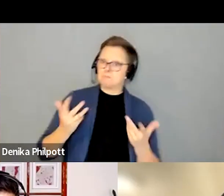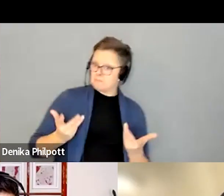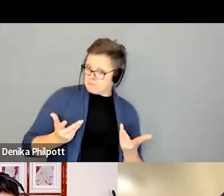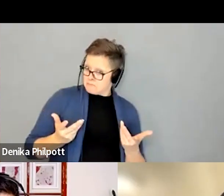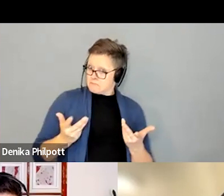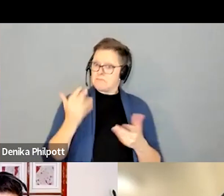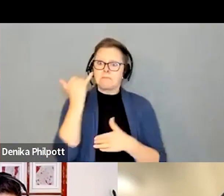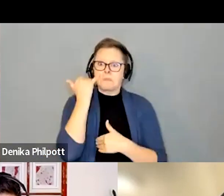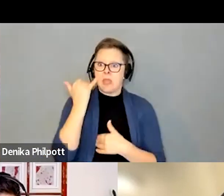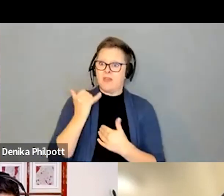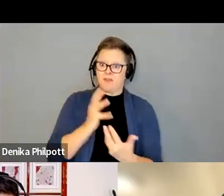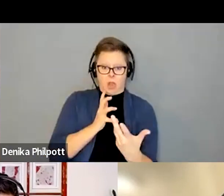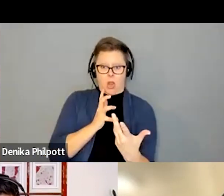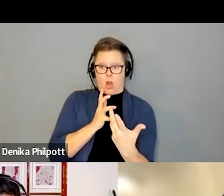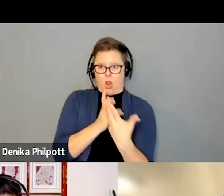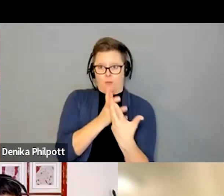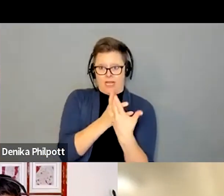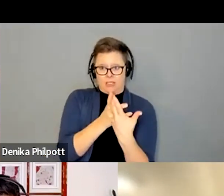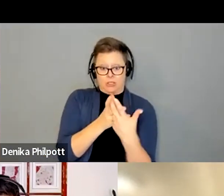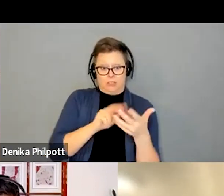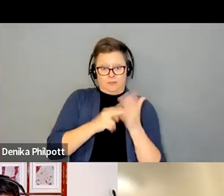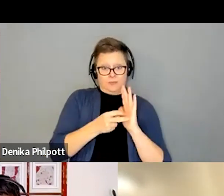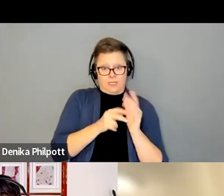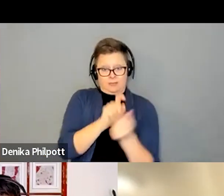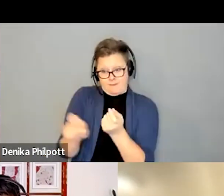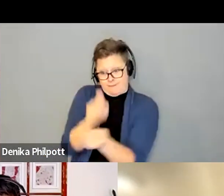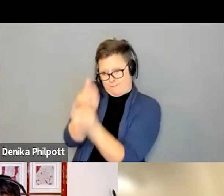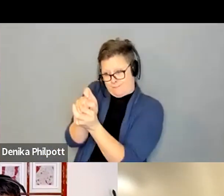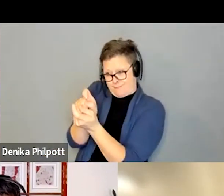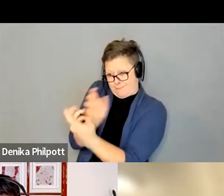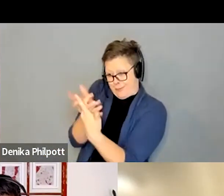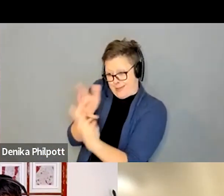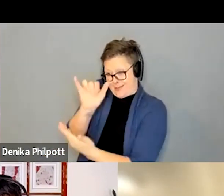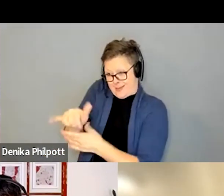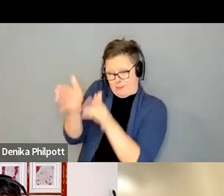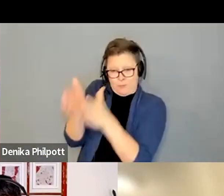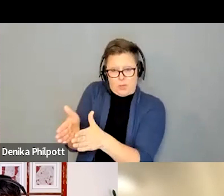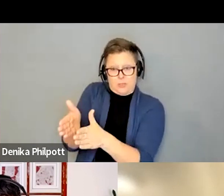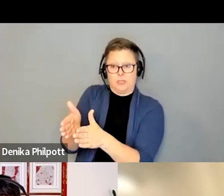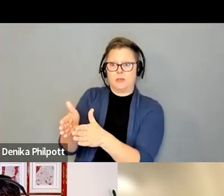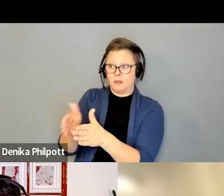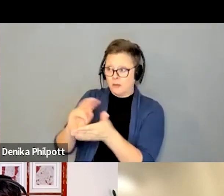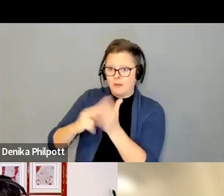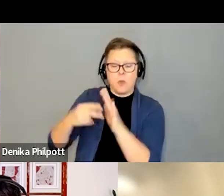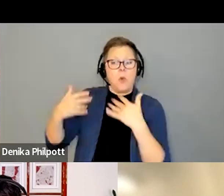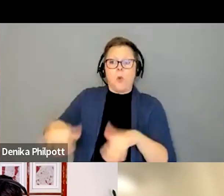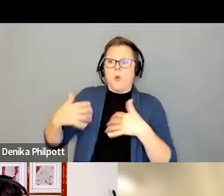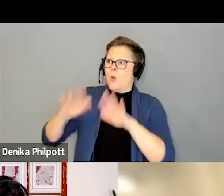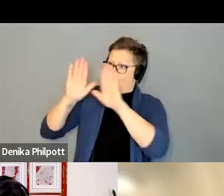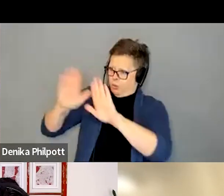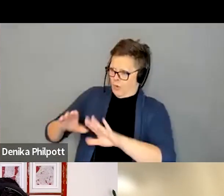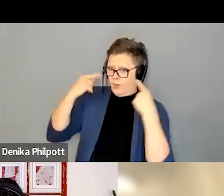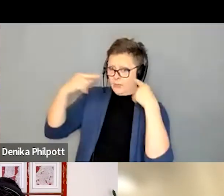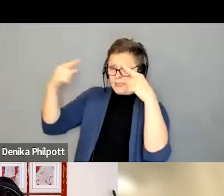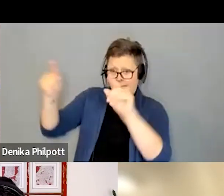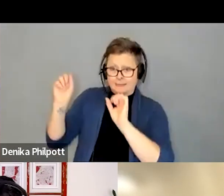personalize accommodation and make it truly effective for the individual, there's a lot of potential to be unlocked here. Excellent, Ben,